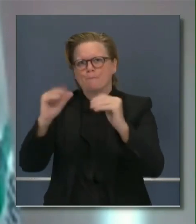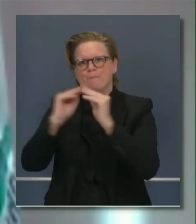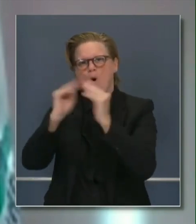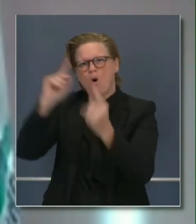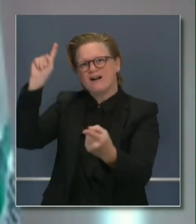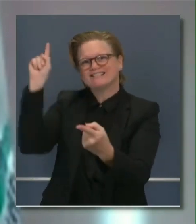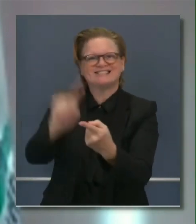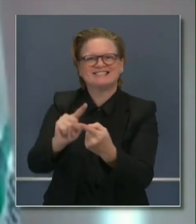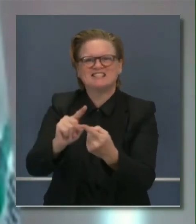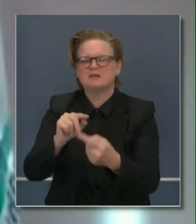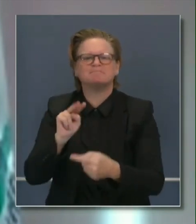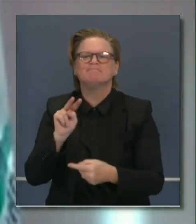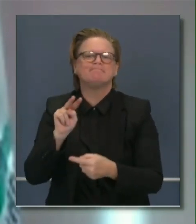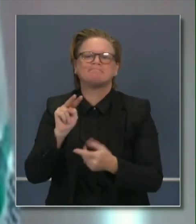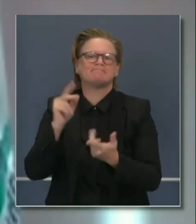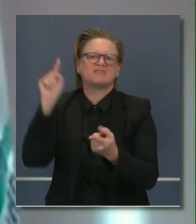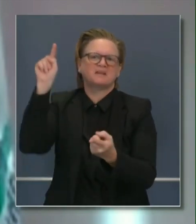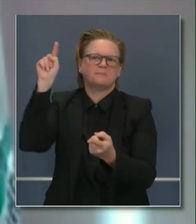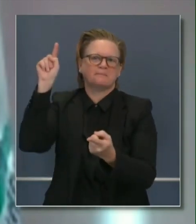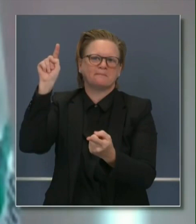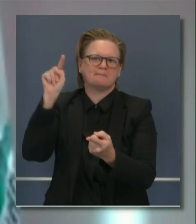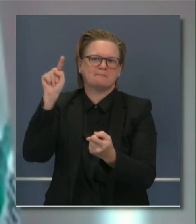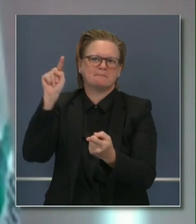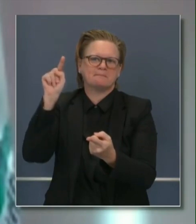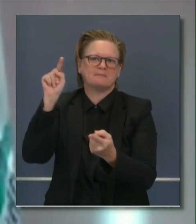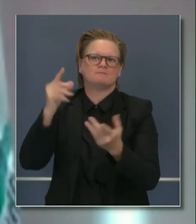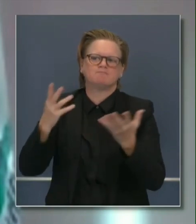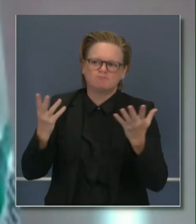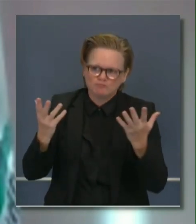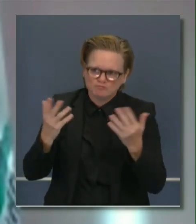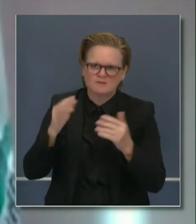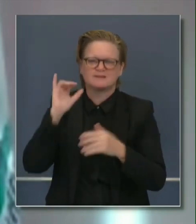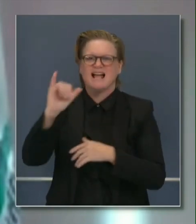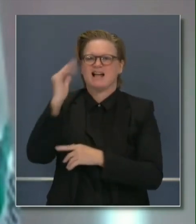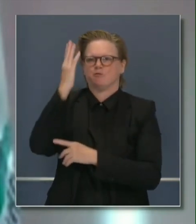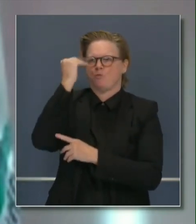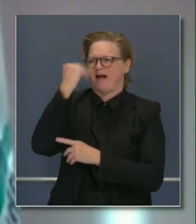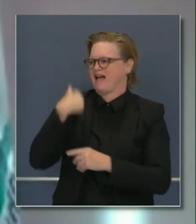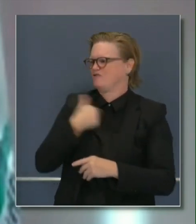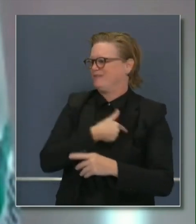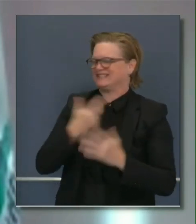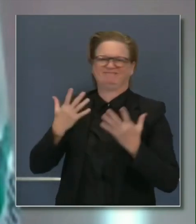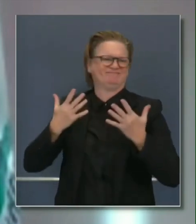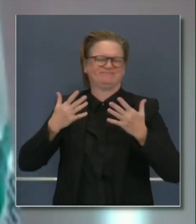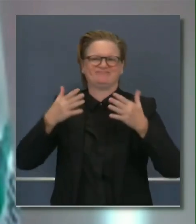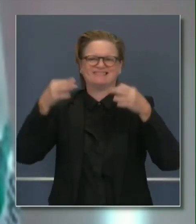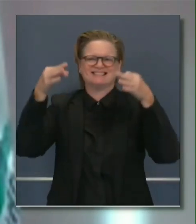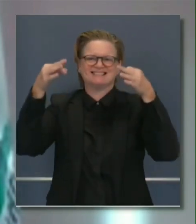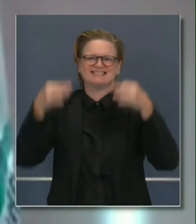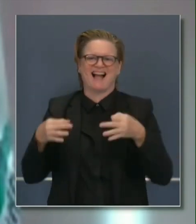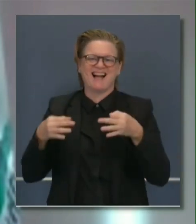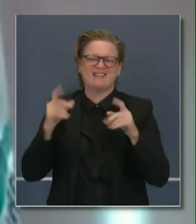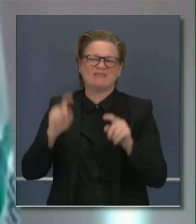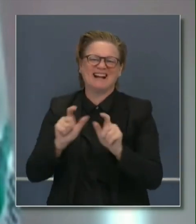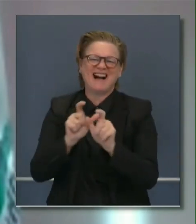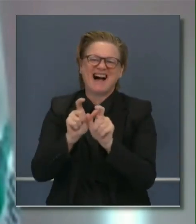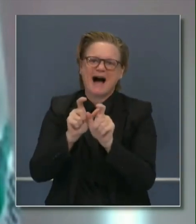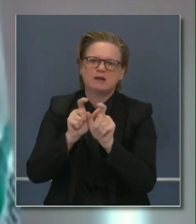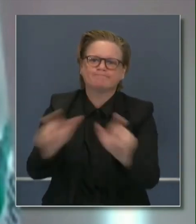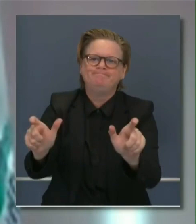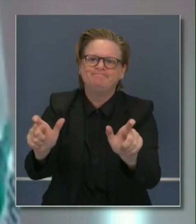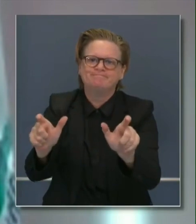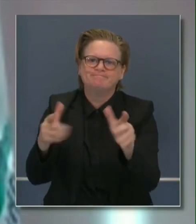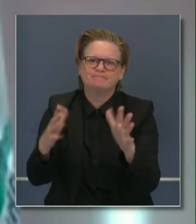And I think that's in part why we need to make sure that we take all the actions we can to make sure that